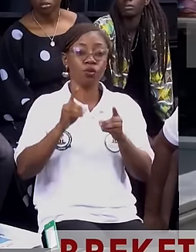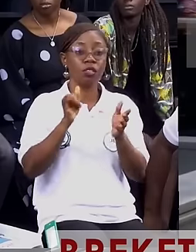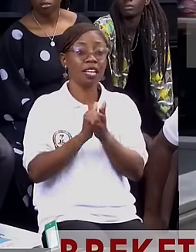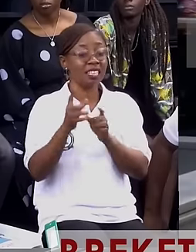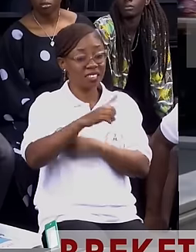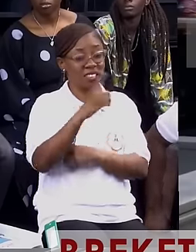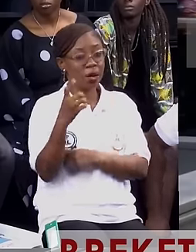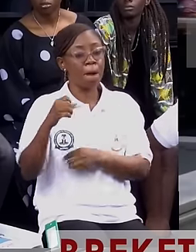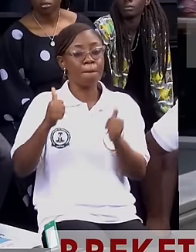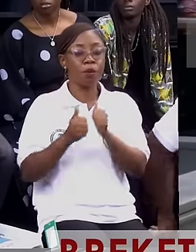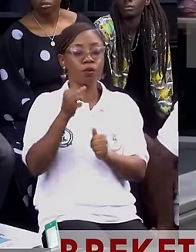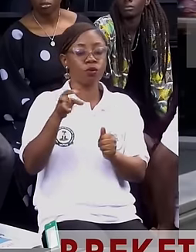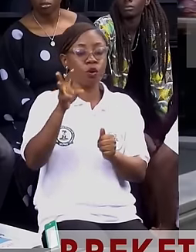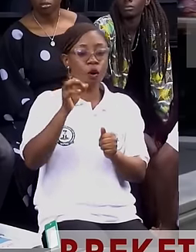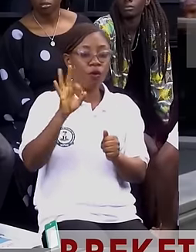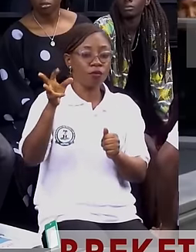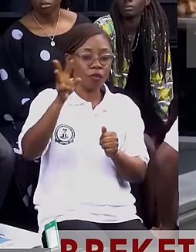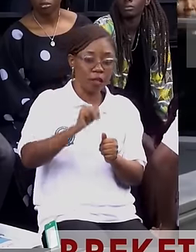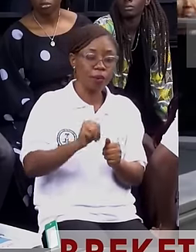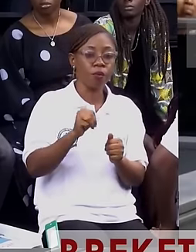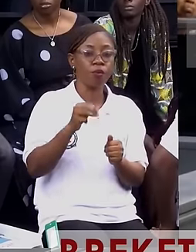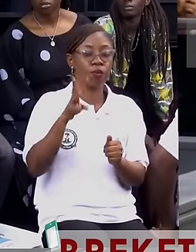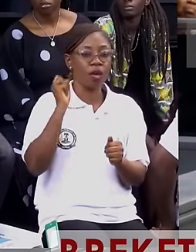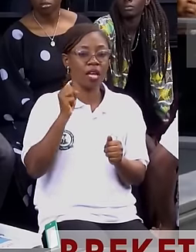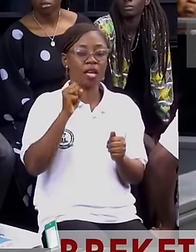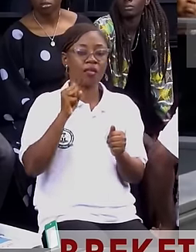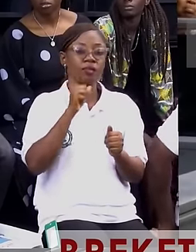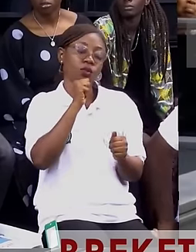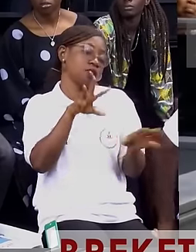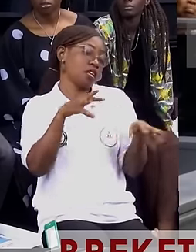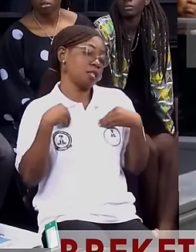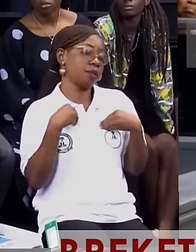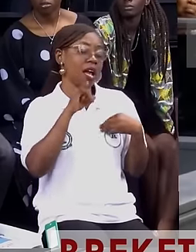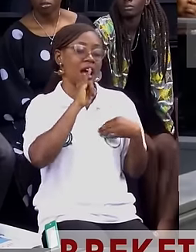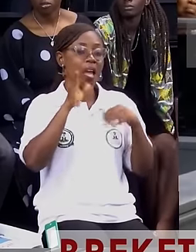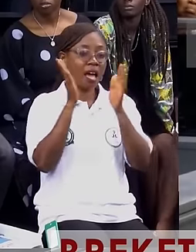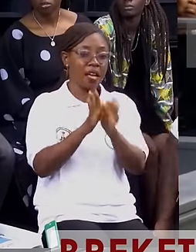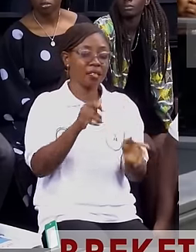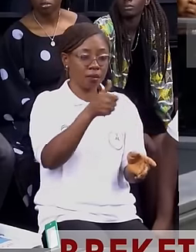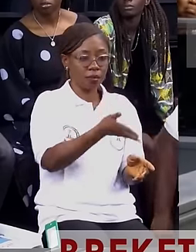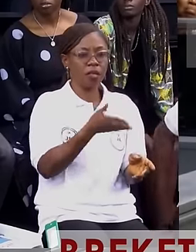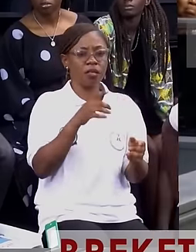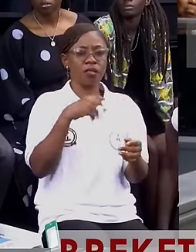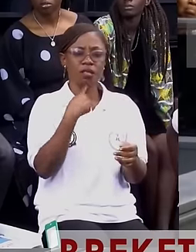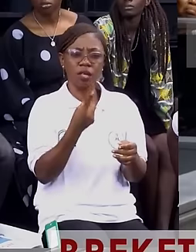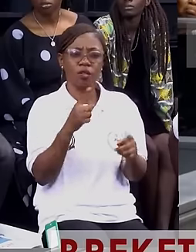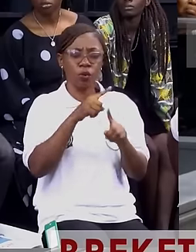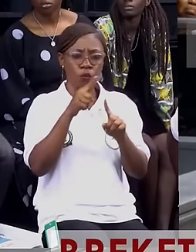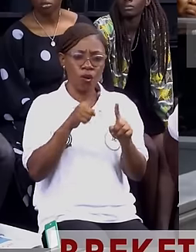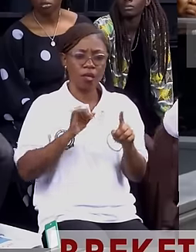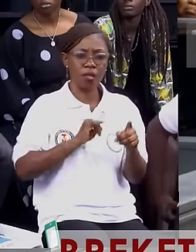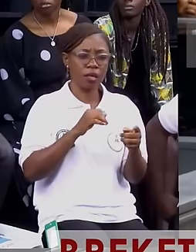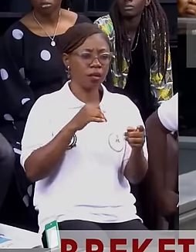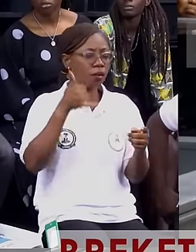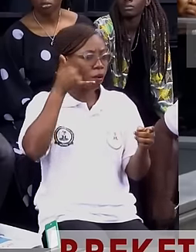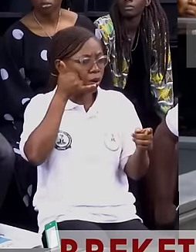most of the trips were, or most of them were declined. And he, I asked him the reason why. He now said, you know, when they book him, that